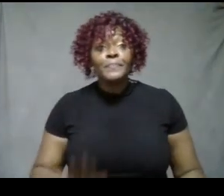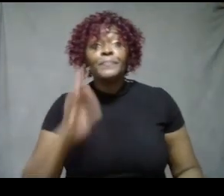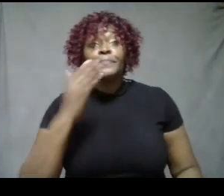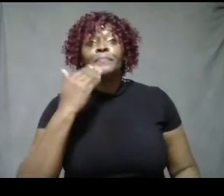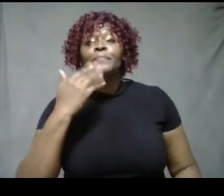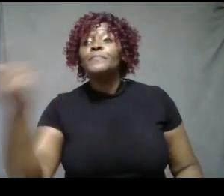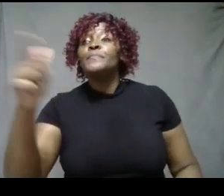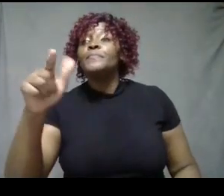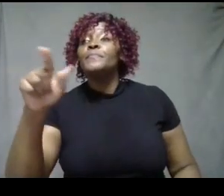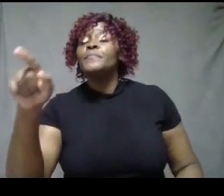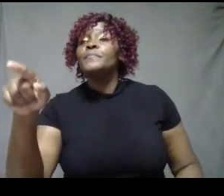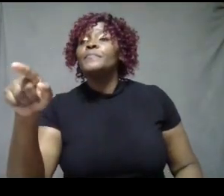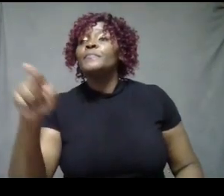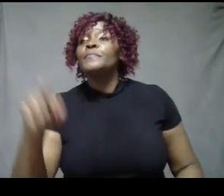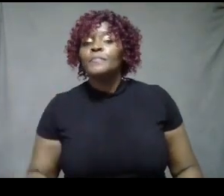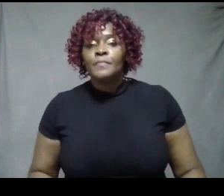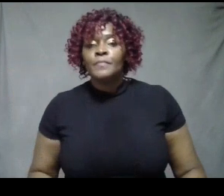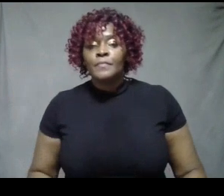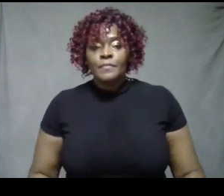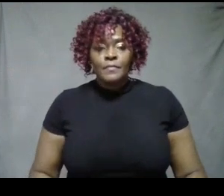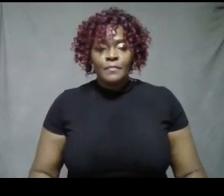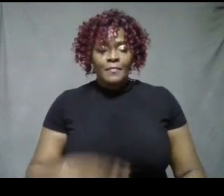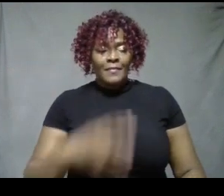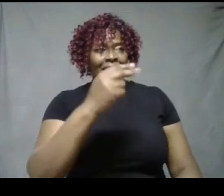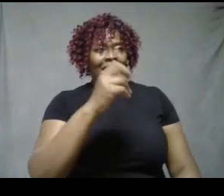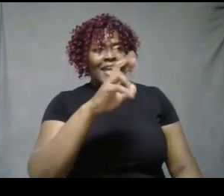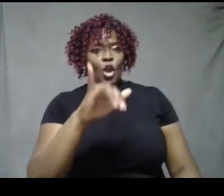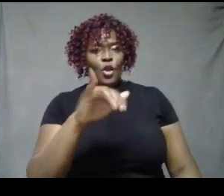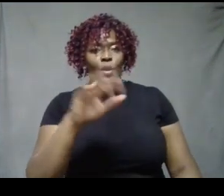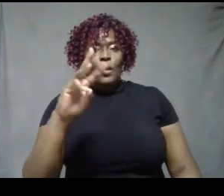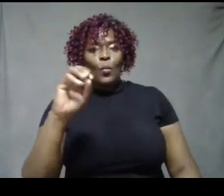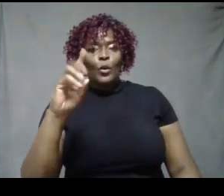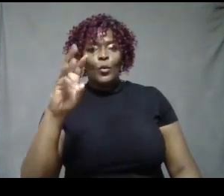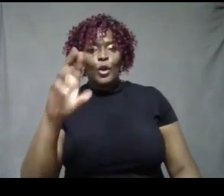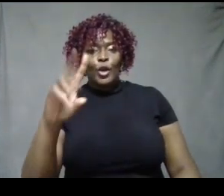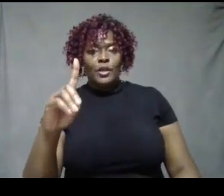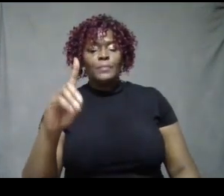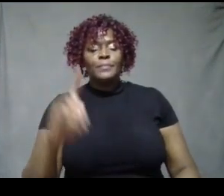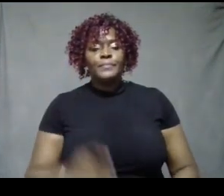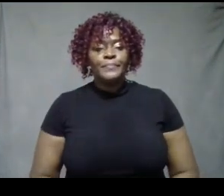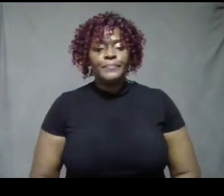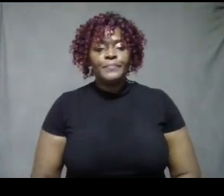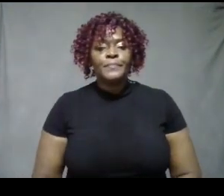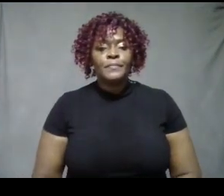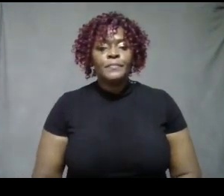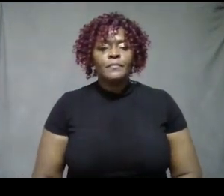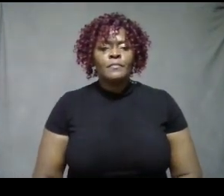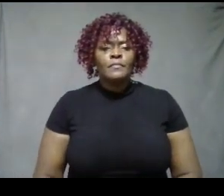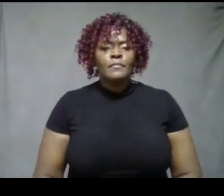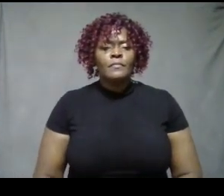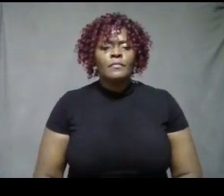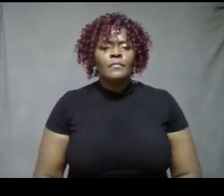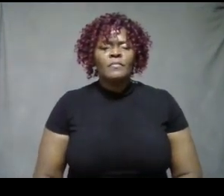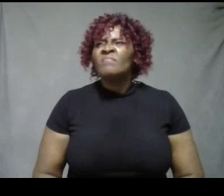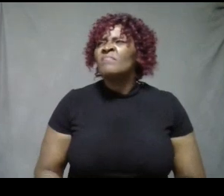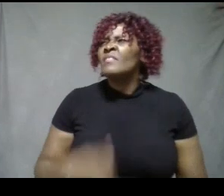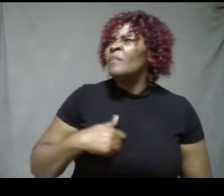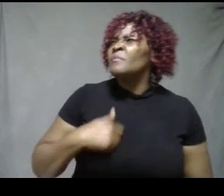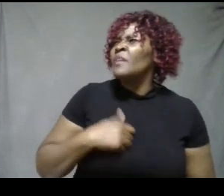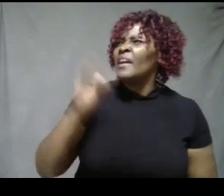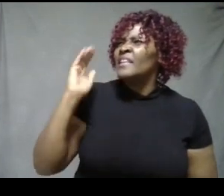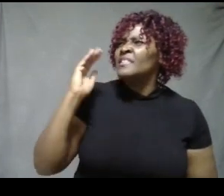Move quickly, Harry Woodward. One second. It sounds like your microphone turned off. Wrong